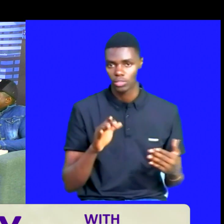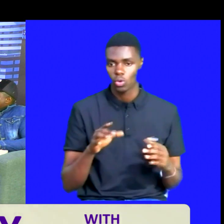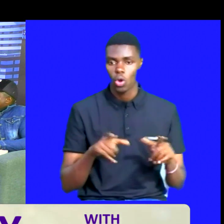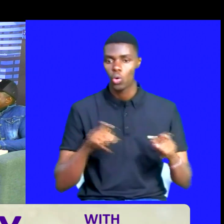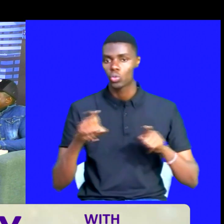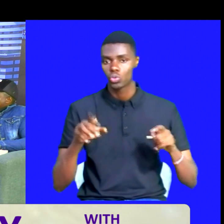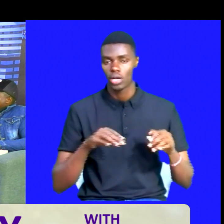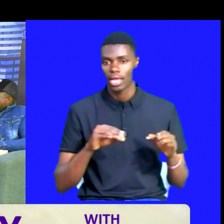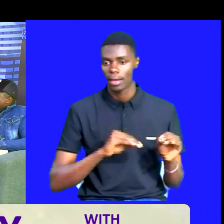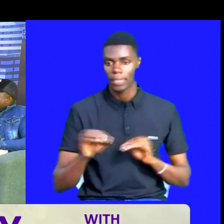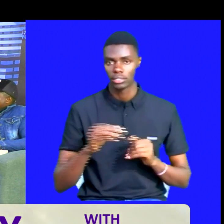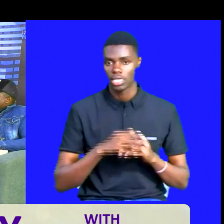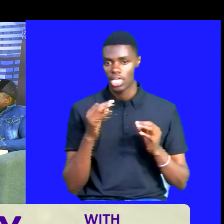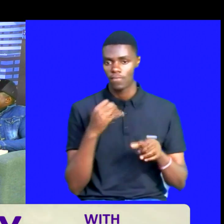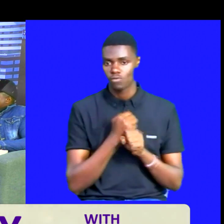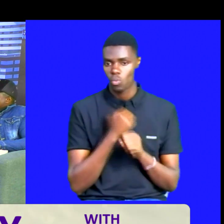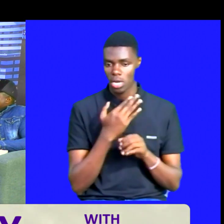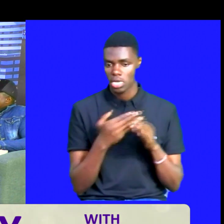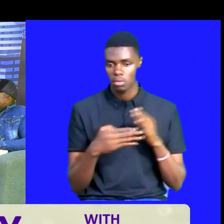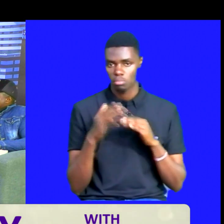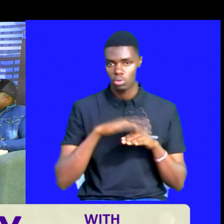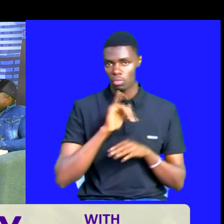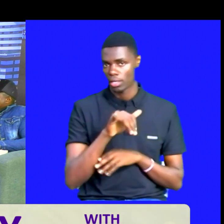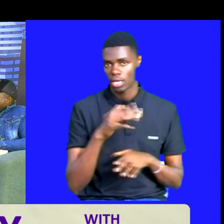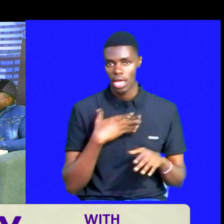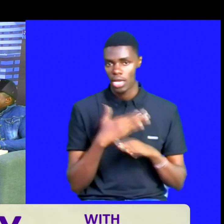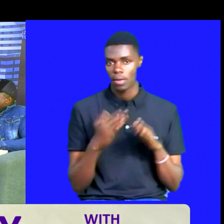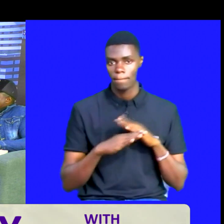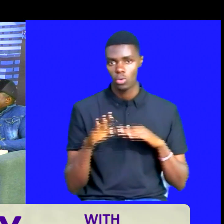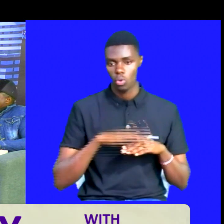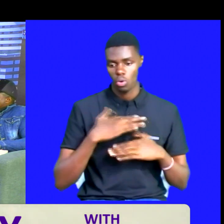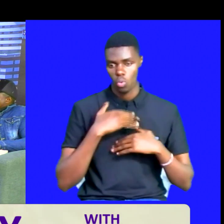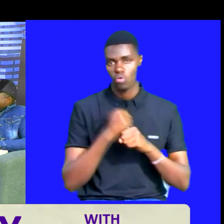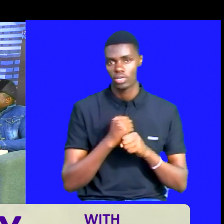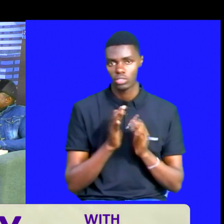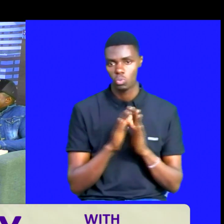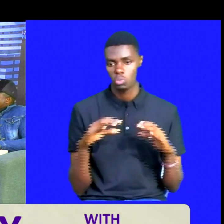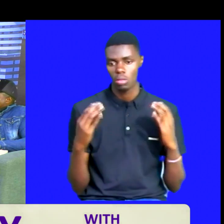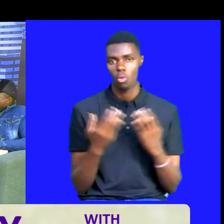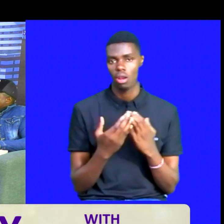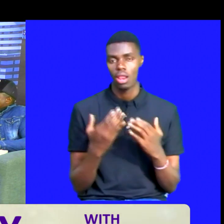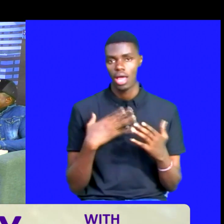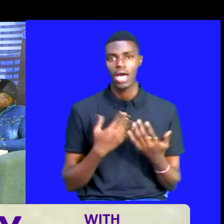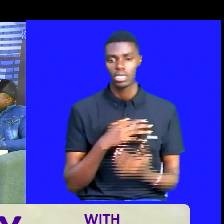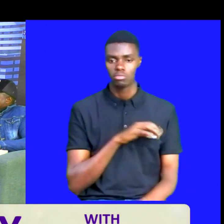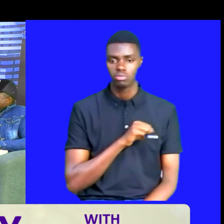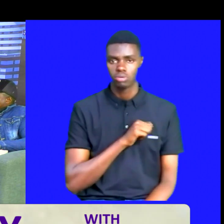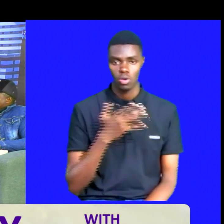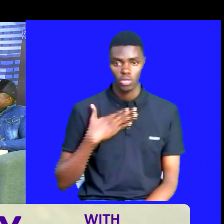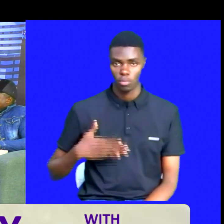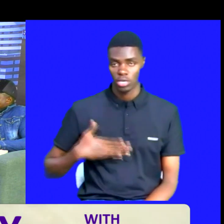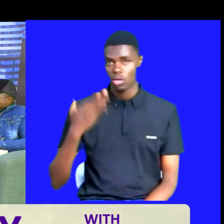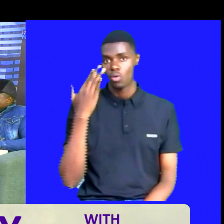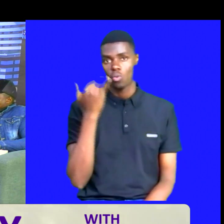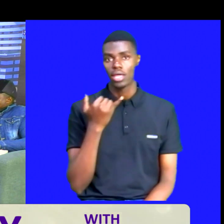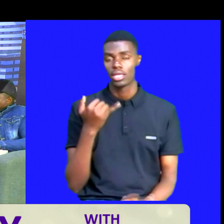Great. So if we work and build on that one, and also build on a confidence with the ball and endurance with the ball, because the game